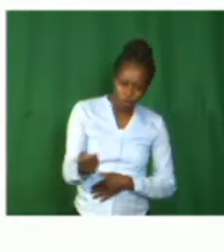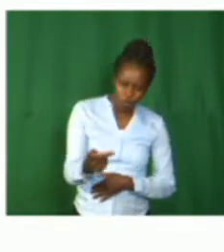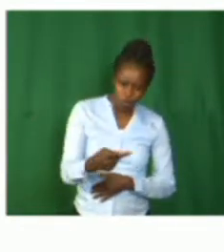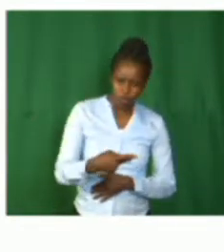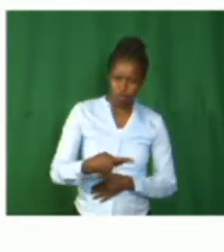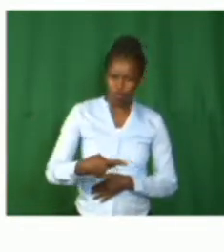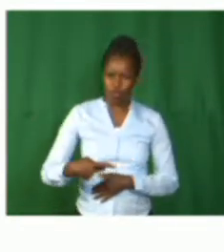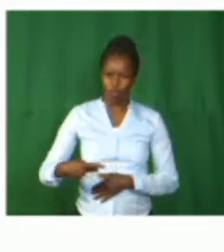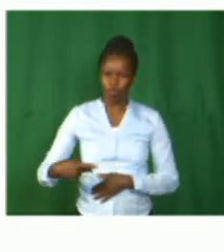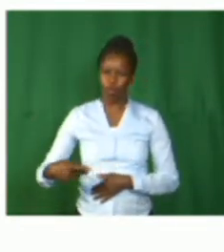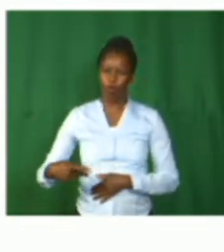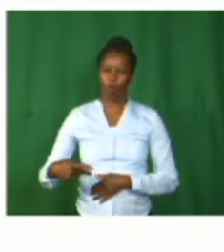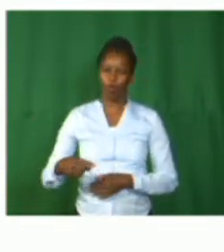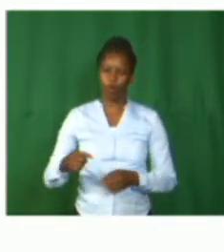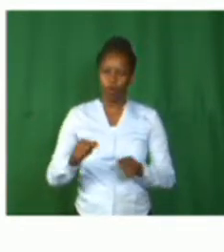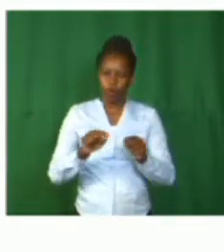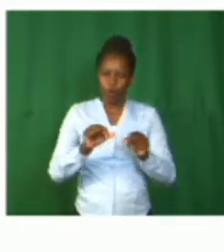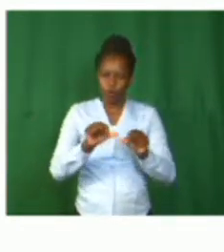call linear